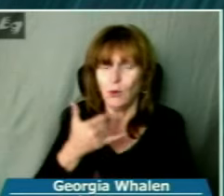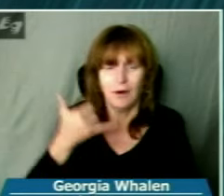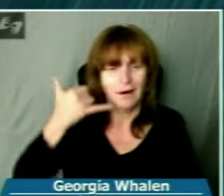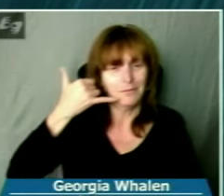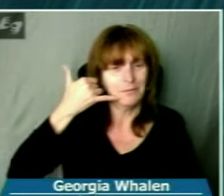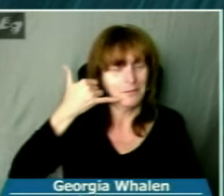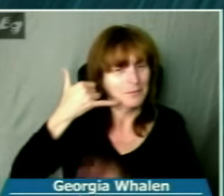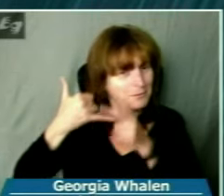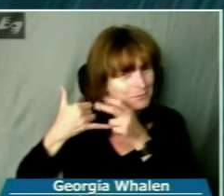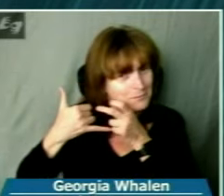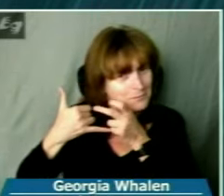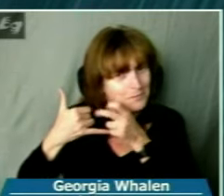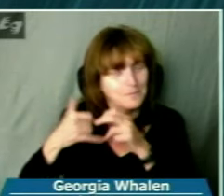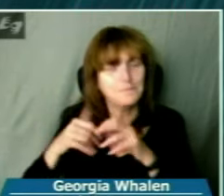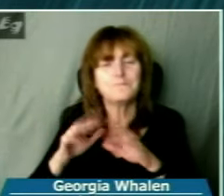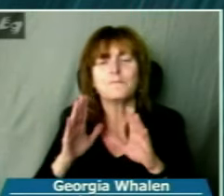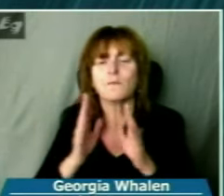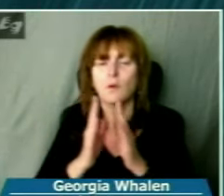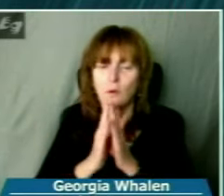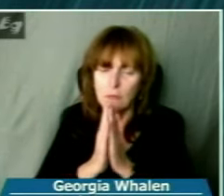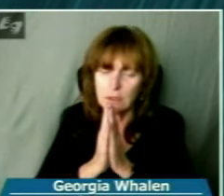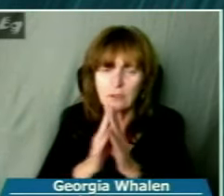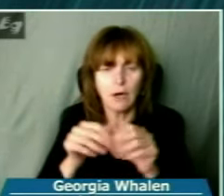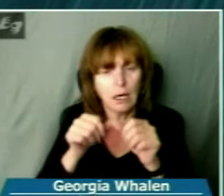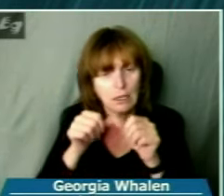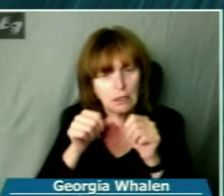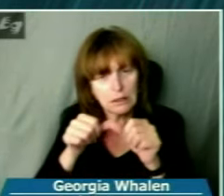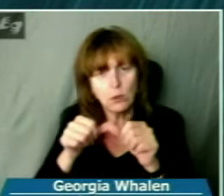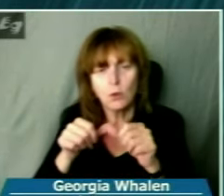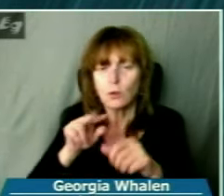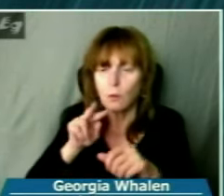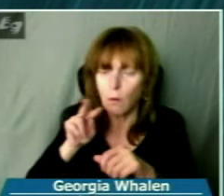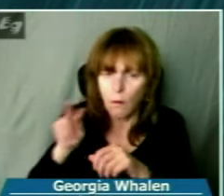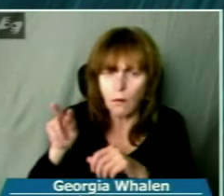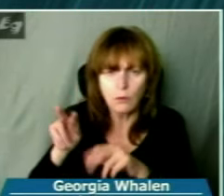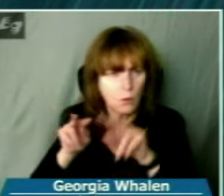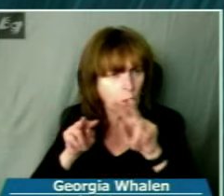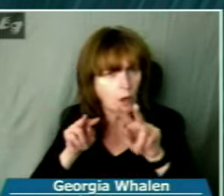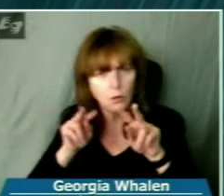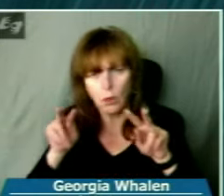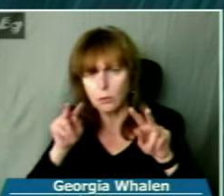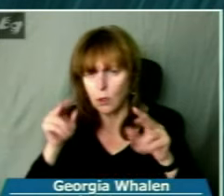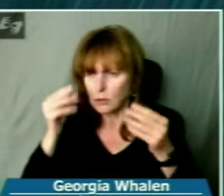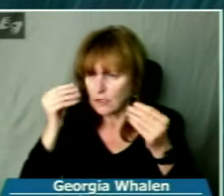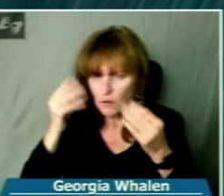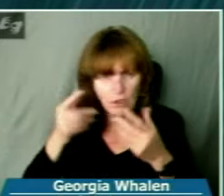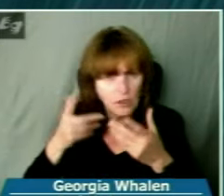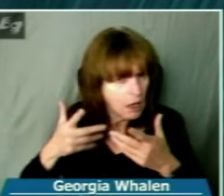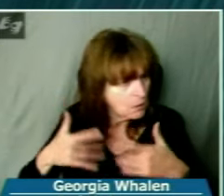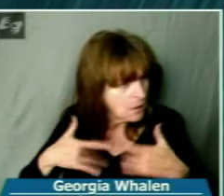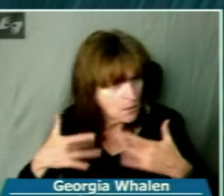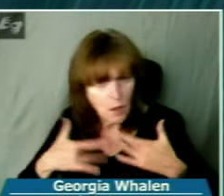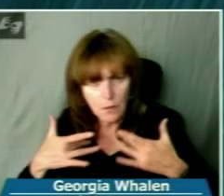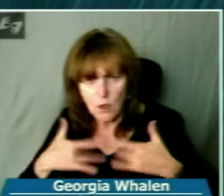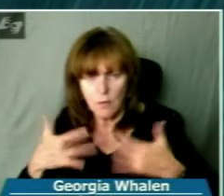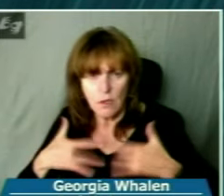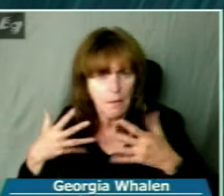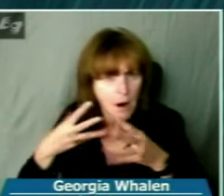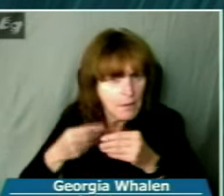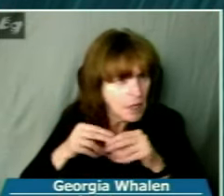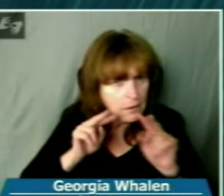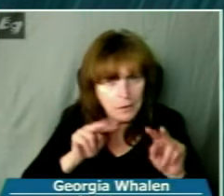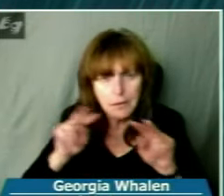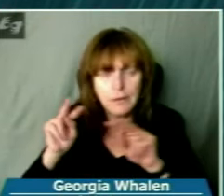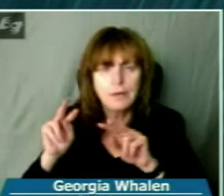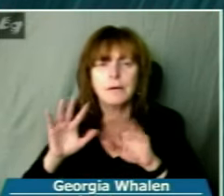Please, Hamilton, continue to monitor all of our local media outlets for the latest news and updates from the City of Hamilton regarding the